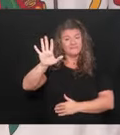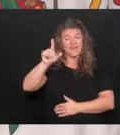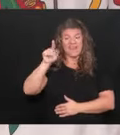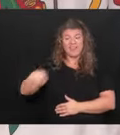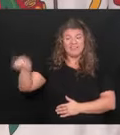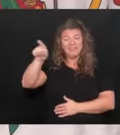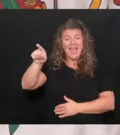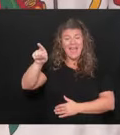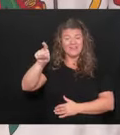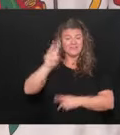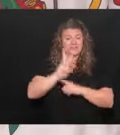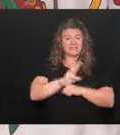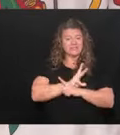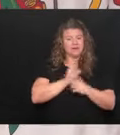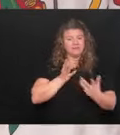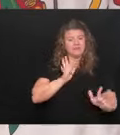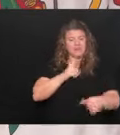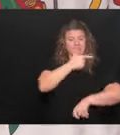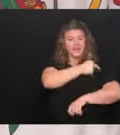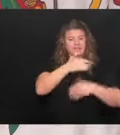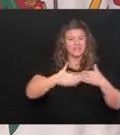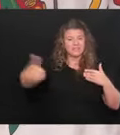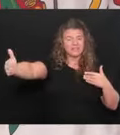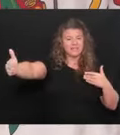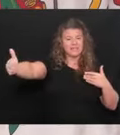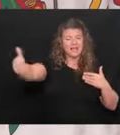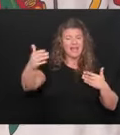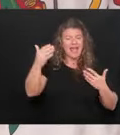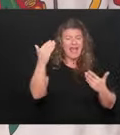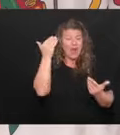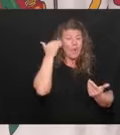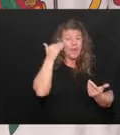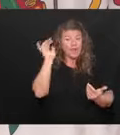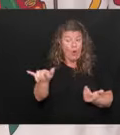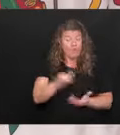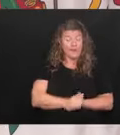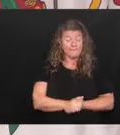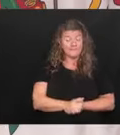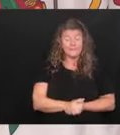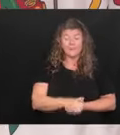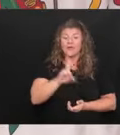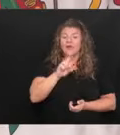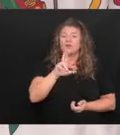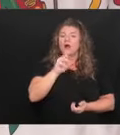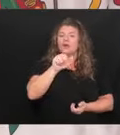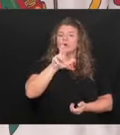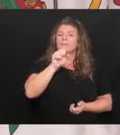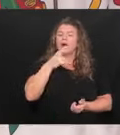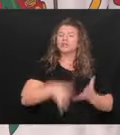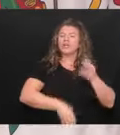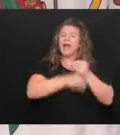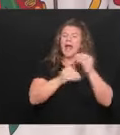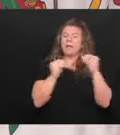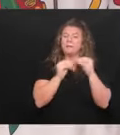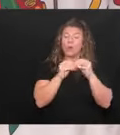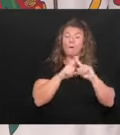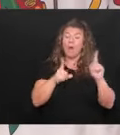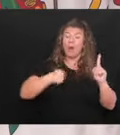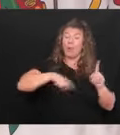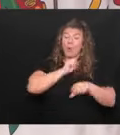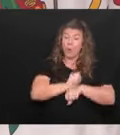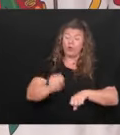are 6 months out from the first vaccine, and we know that. Now, Dr. Marsh can take it from there, but we're working on